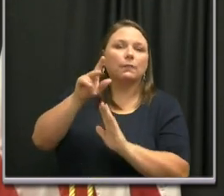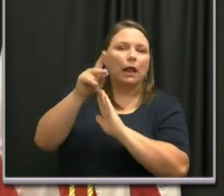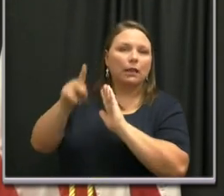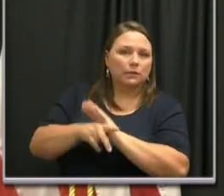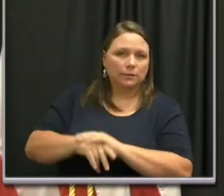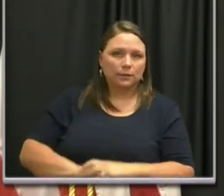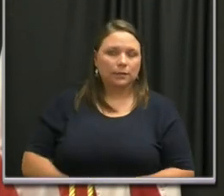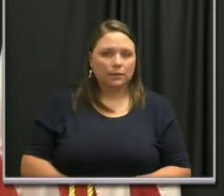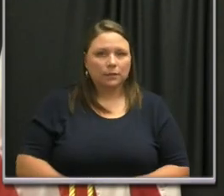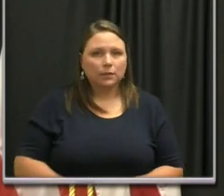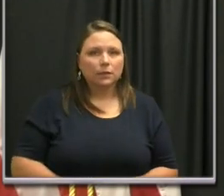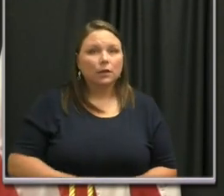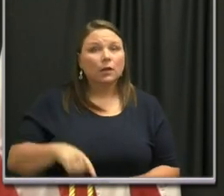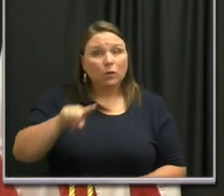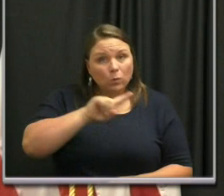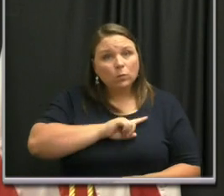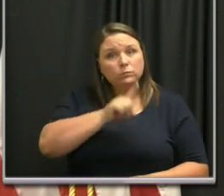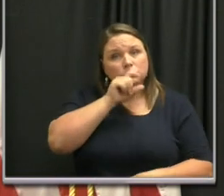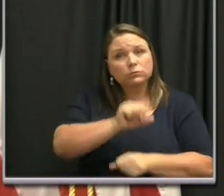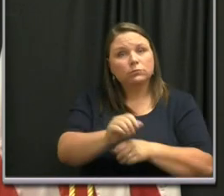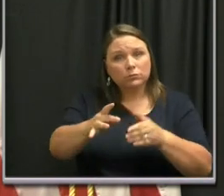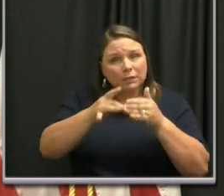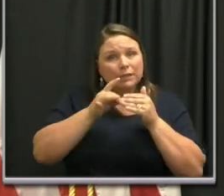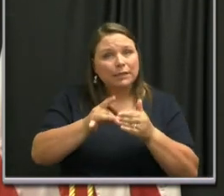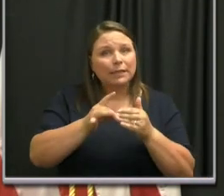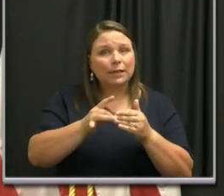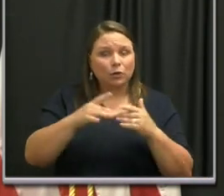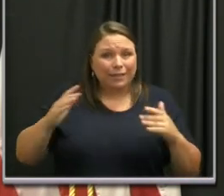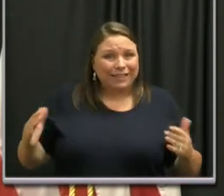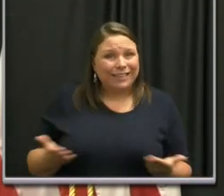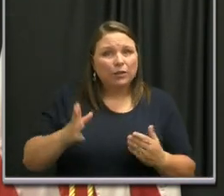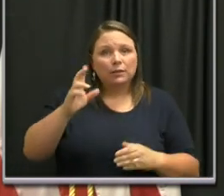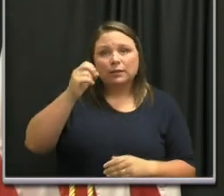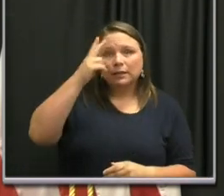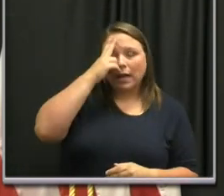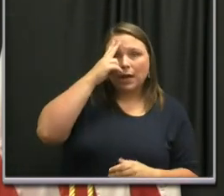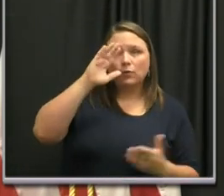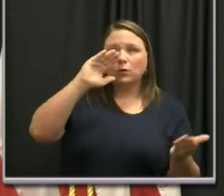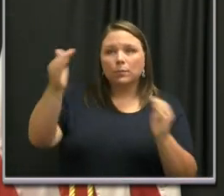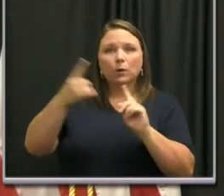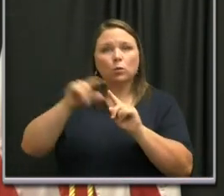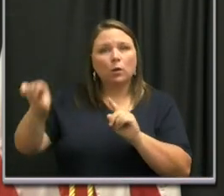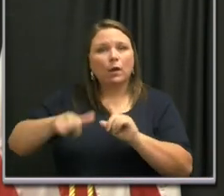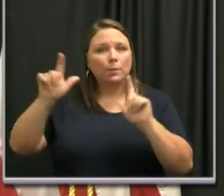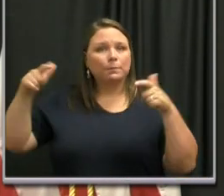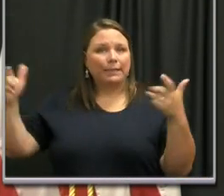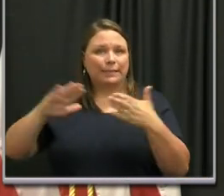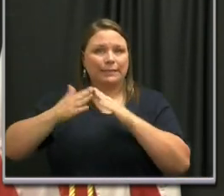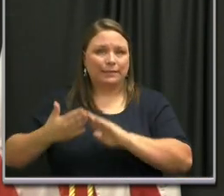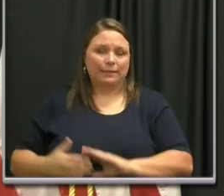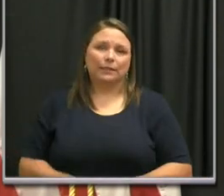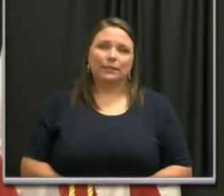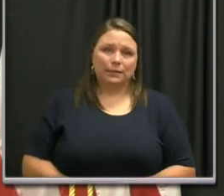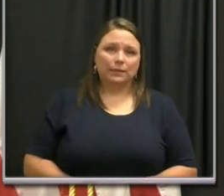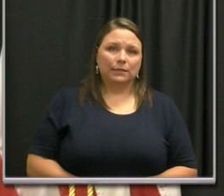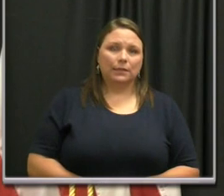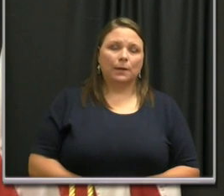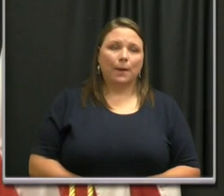And we are a leader in terms of what other major city police departments are doing.